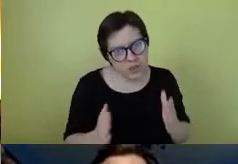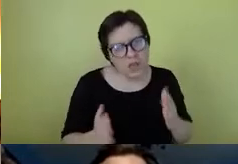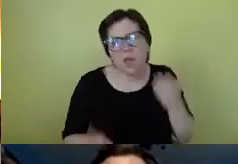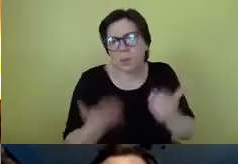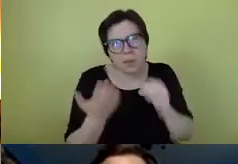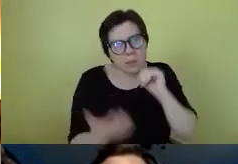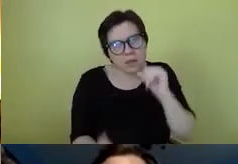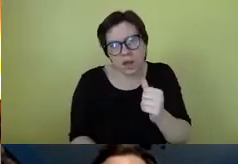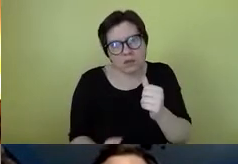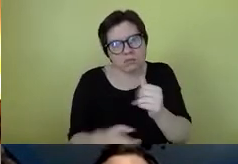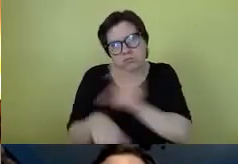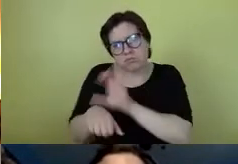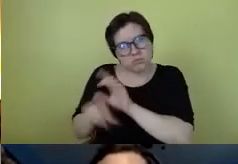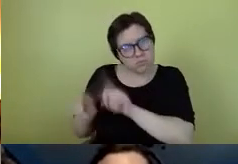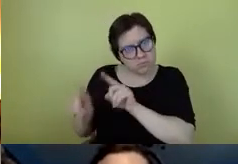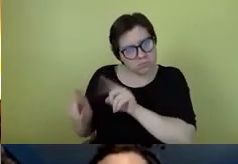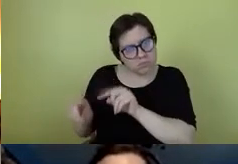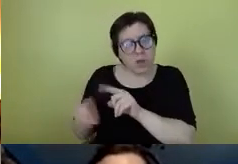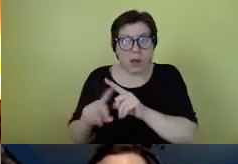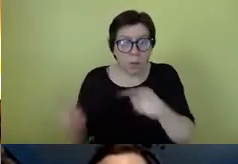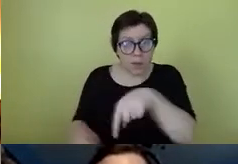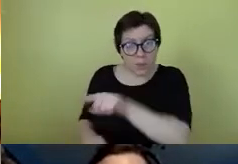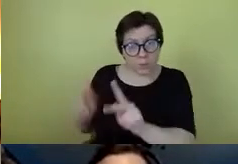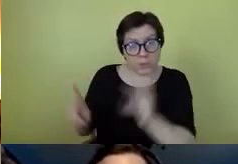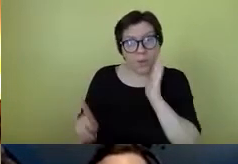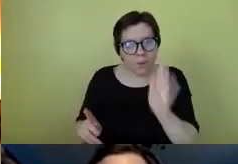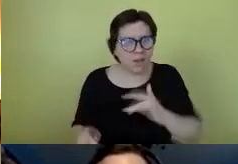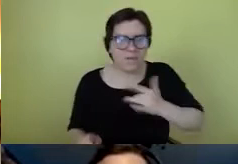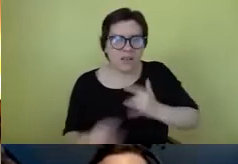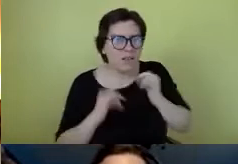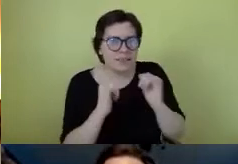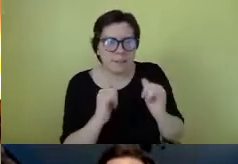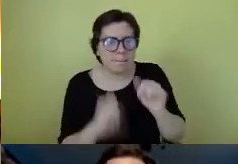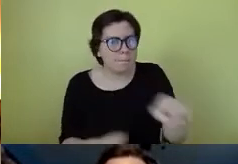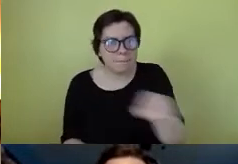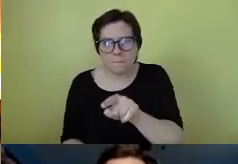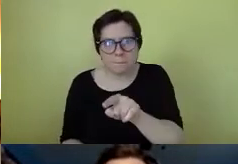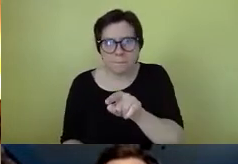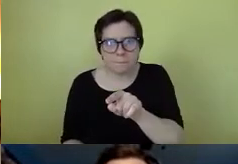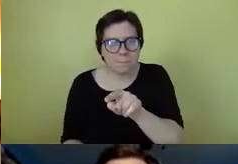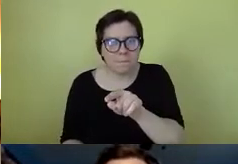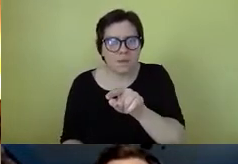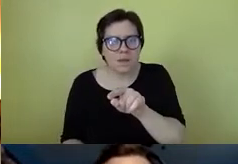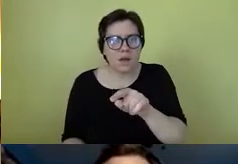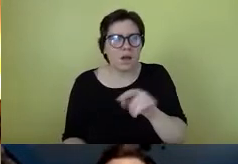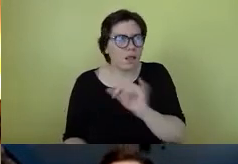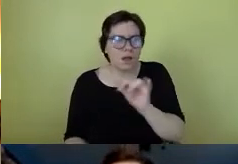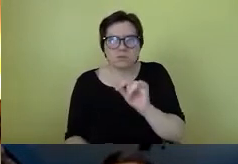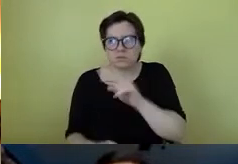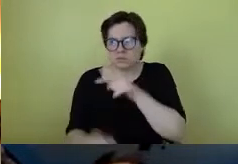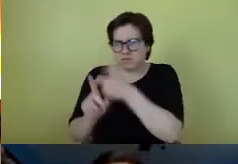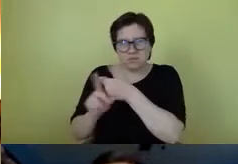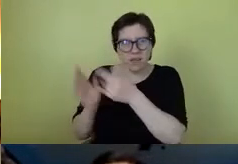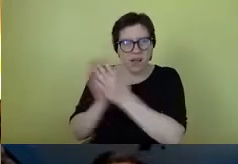they may not even be churchgoers, but they're going to have the same questions as you do. You know, what do I do with my